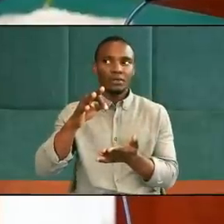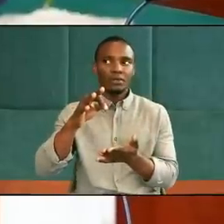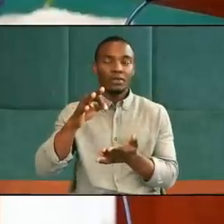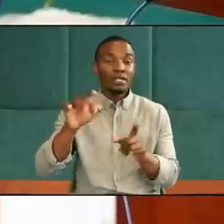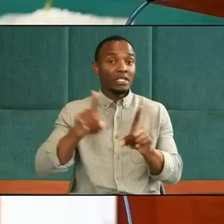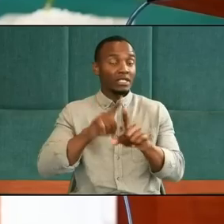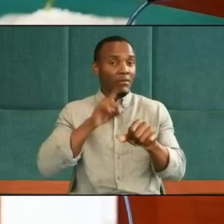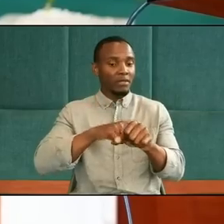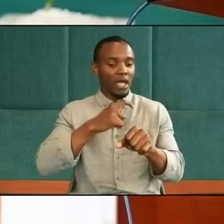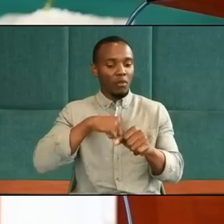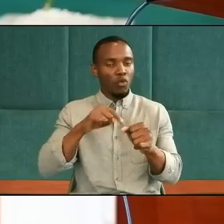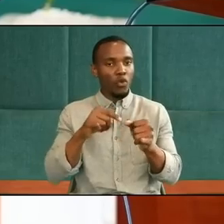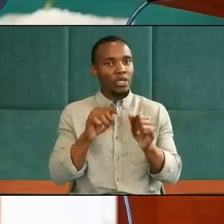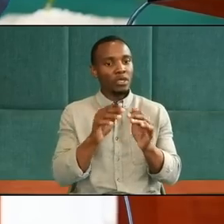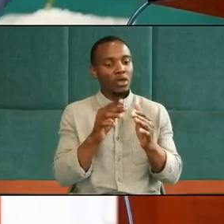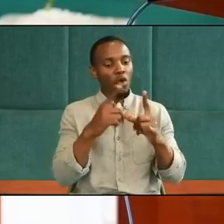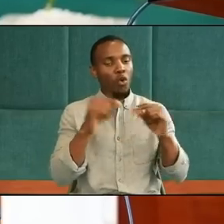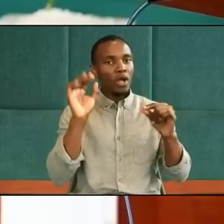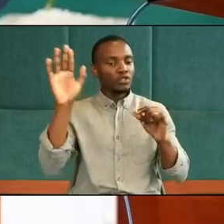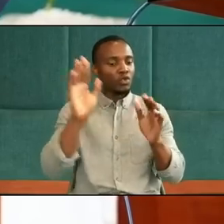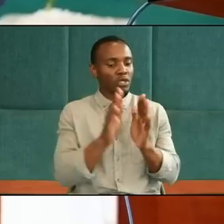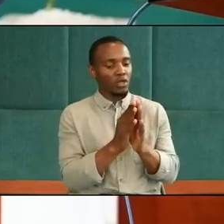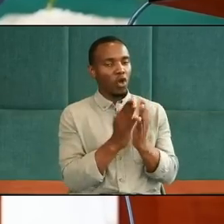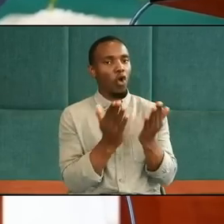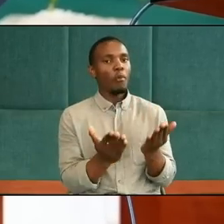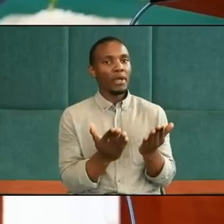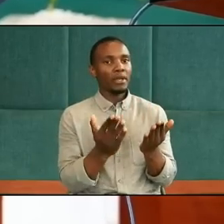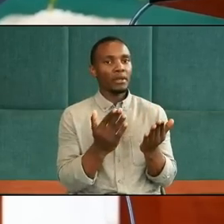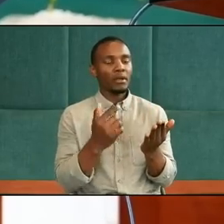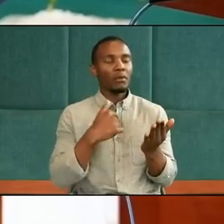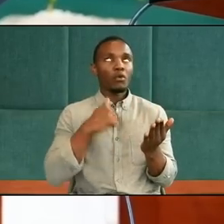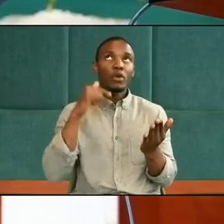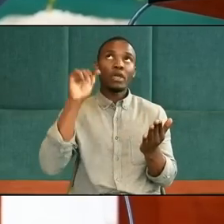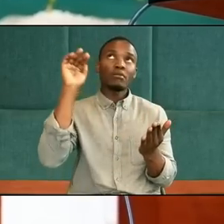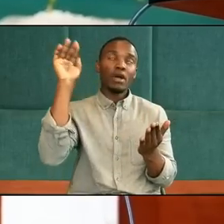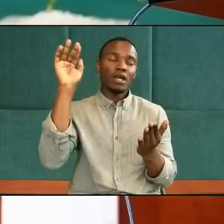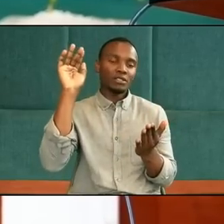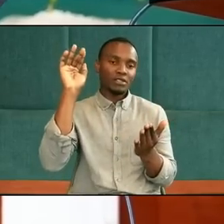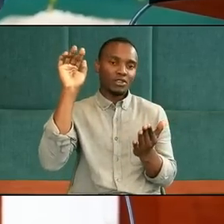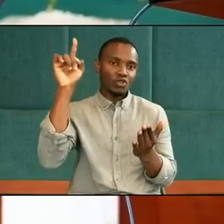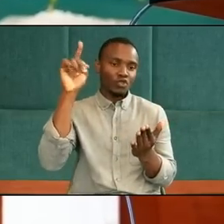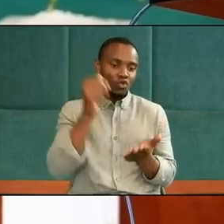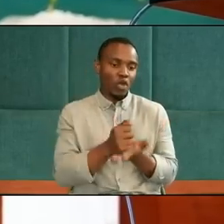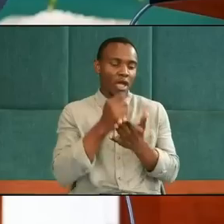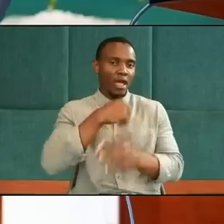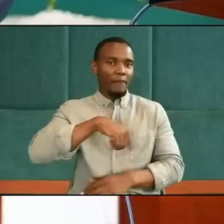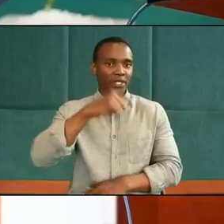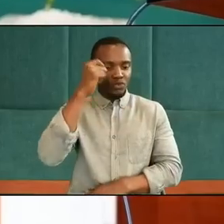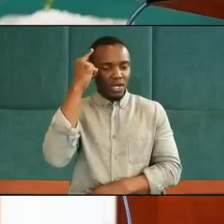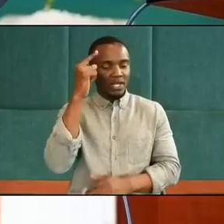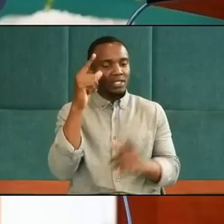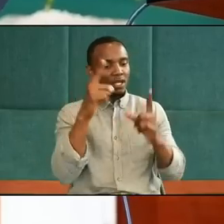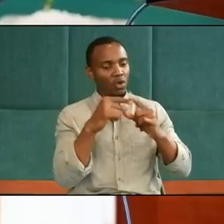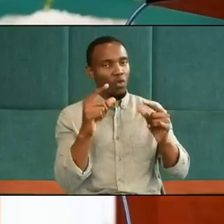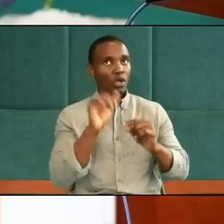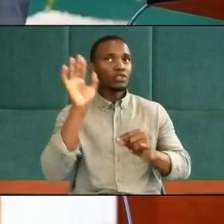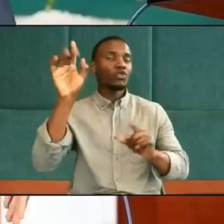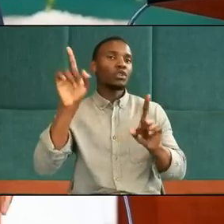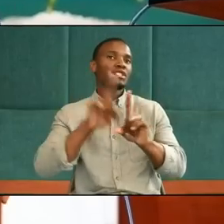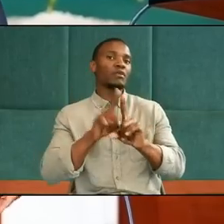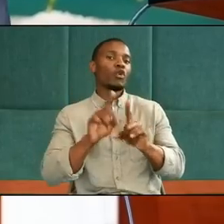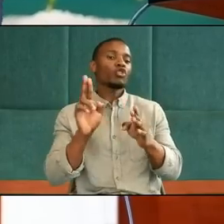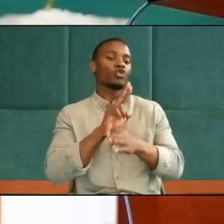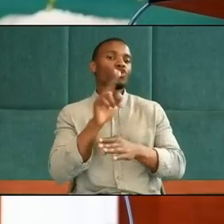And as we open your words, I ask that you will help us, God, to understand your words, to apply them in